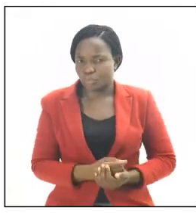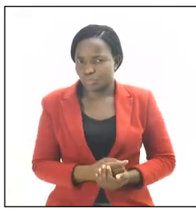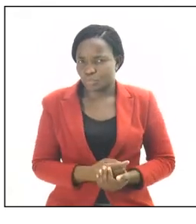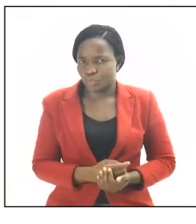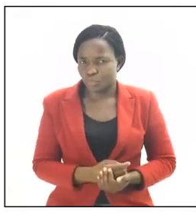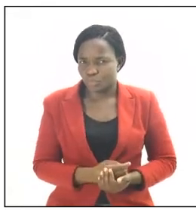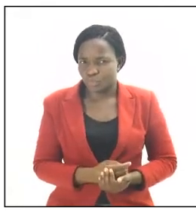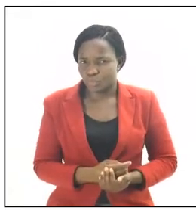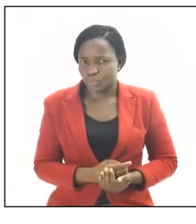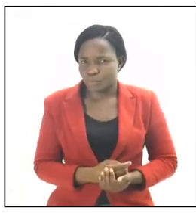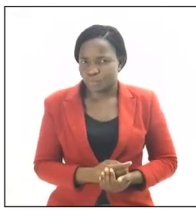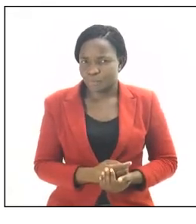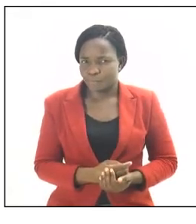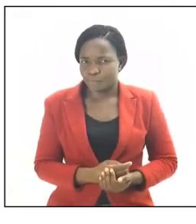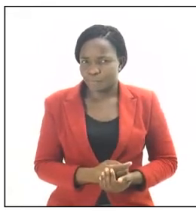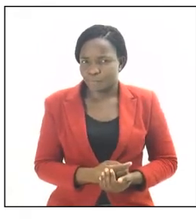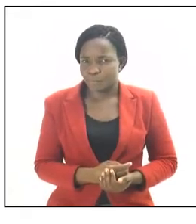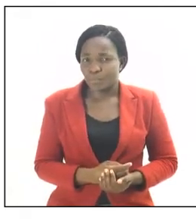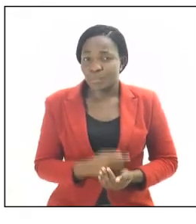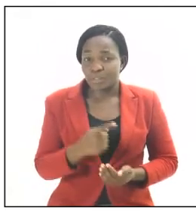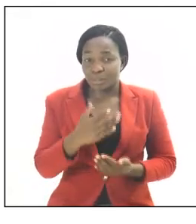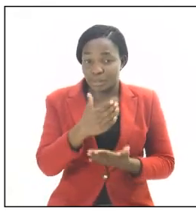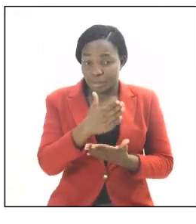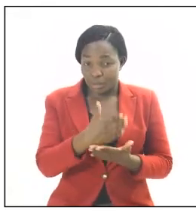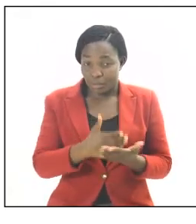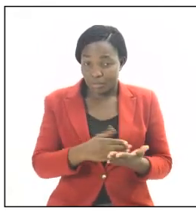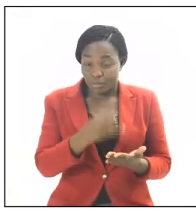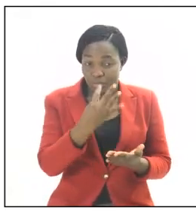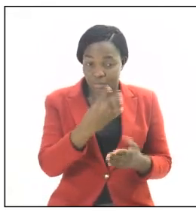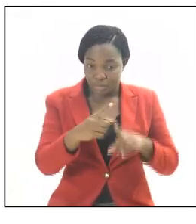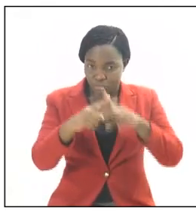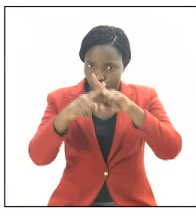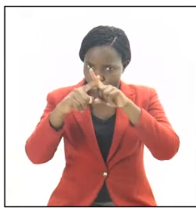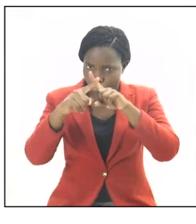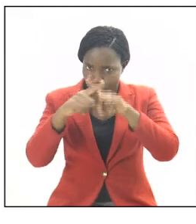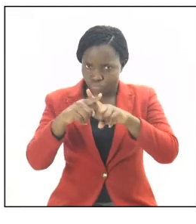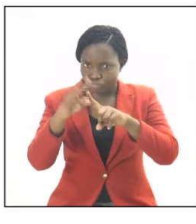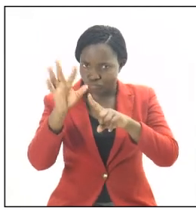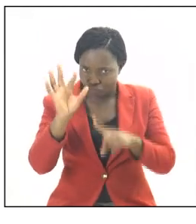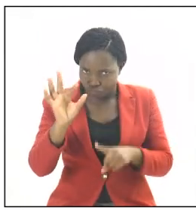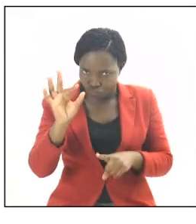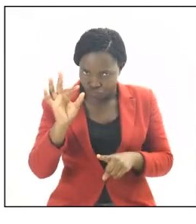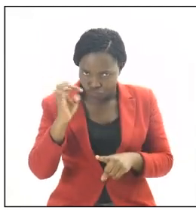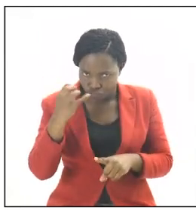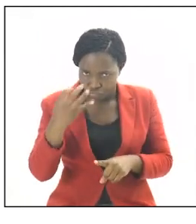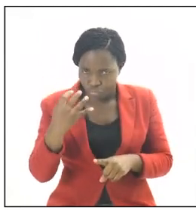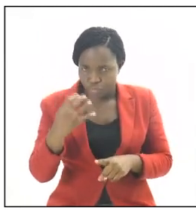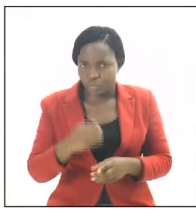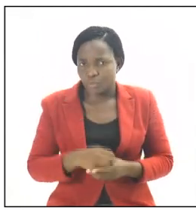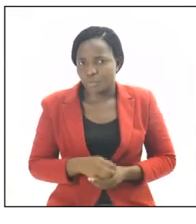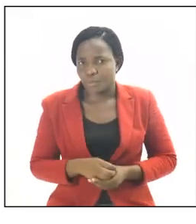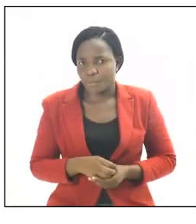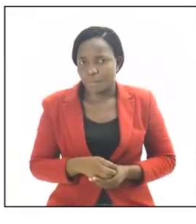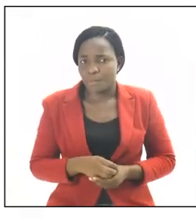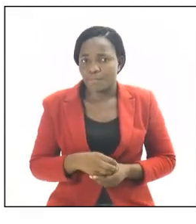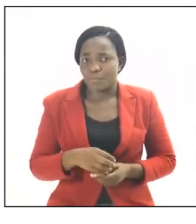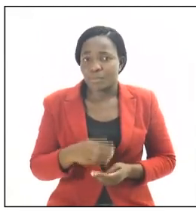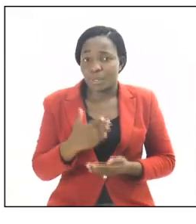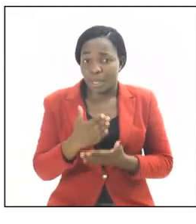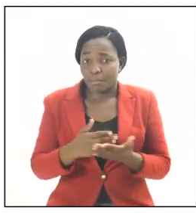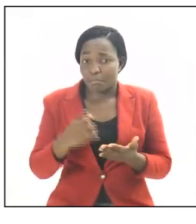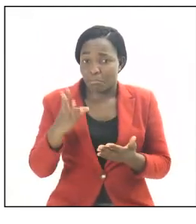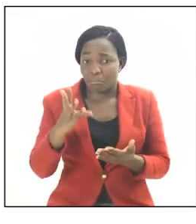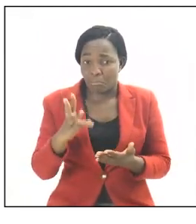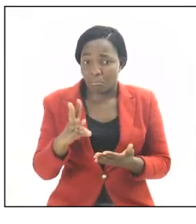is then half of 9 times 4, which is 36. And half of 36 is 18.